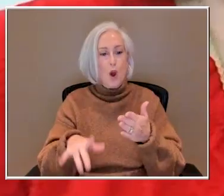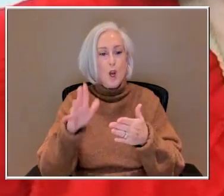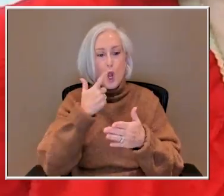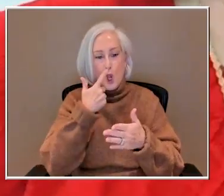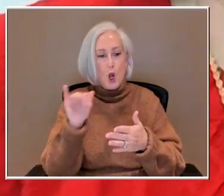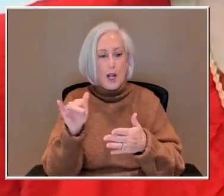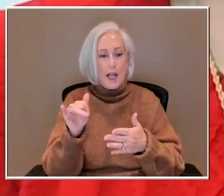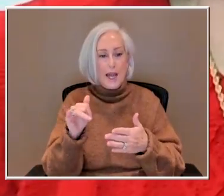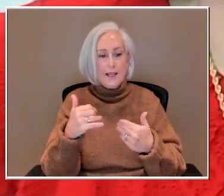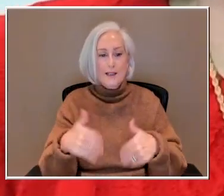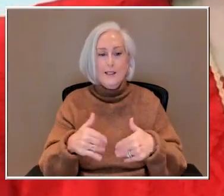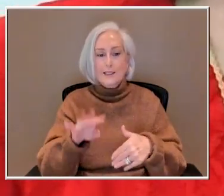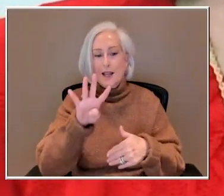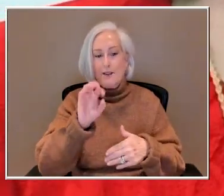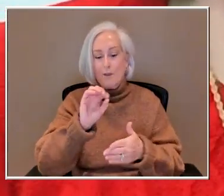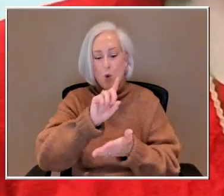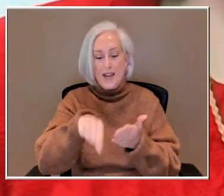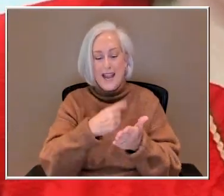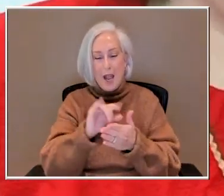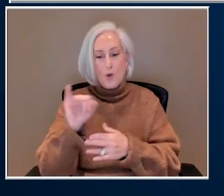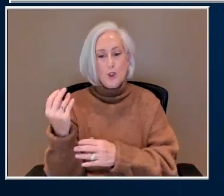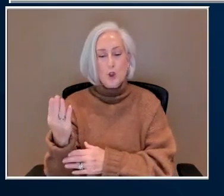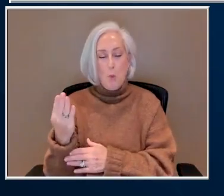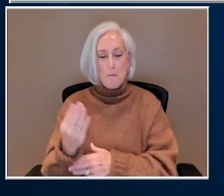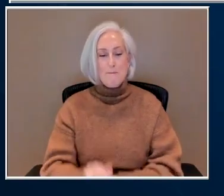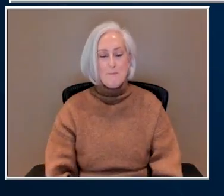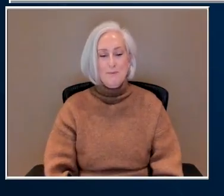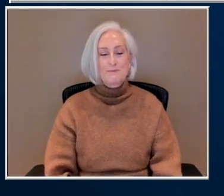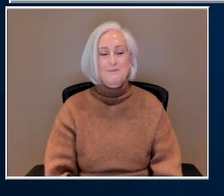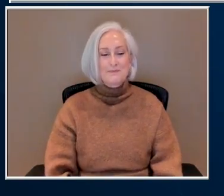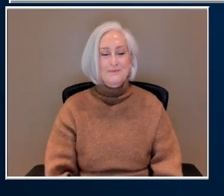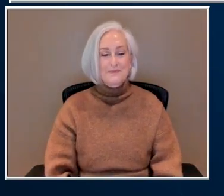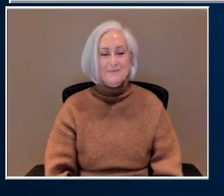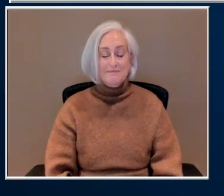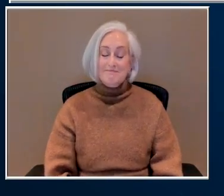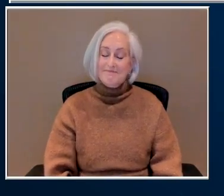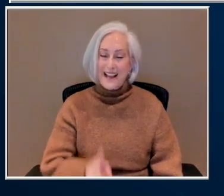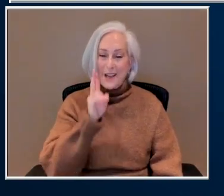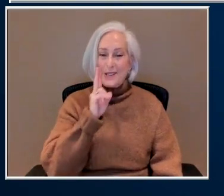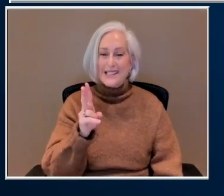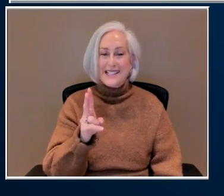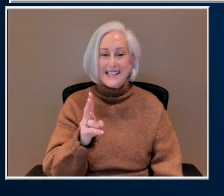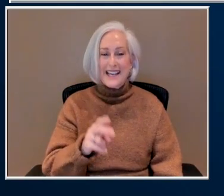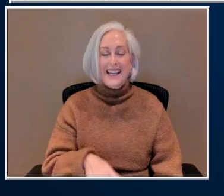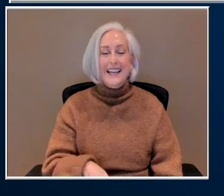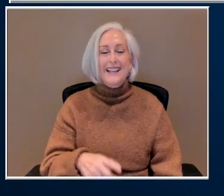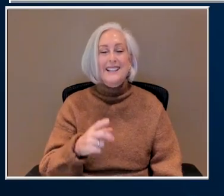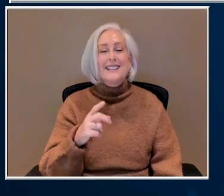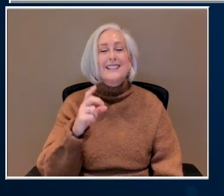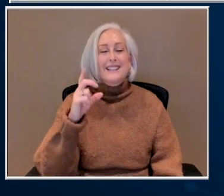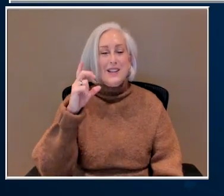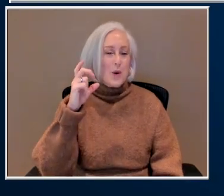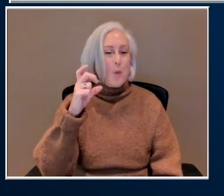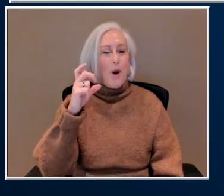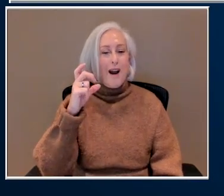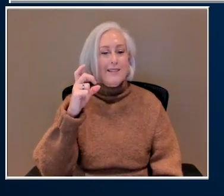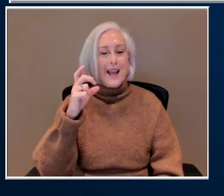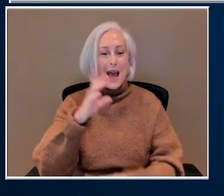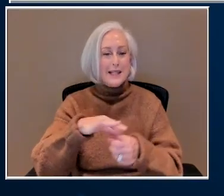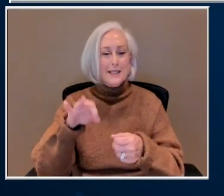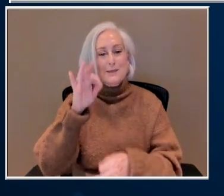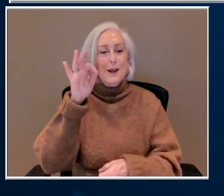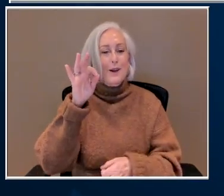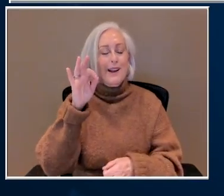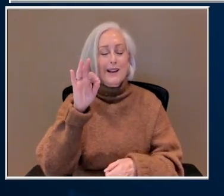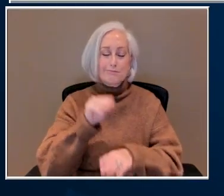It's almost a 40-hour job. Well, it's I can tell the Wildcat spirit. It runs deep in the family, so we're really excited that this